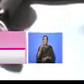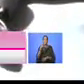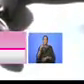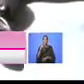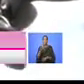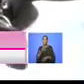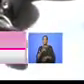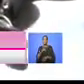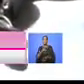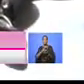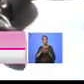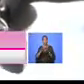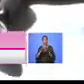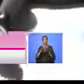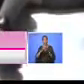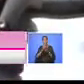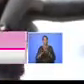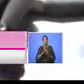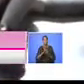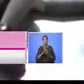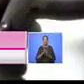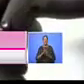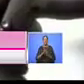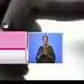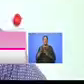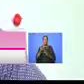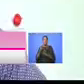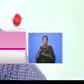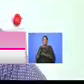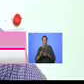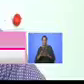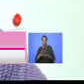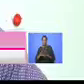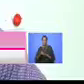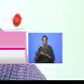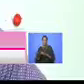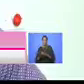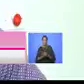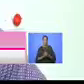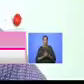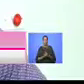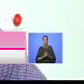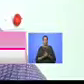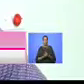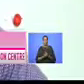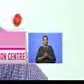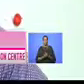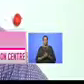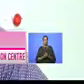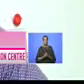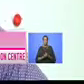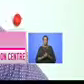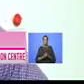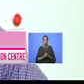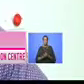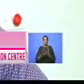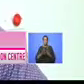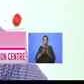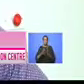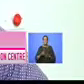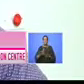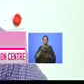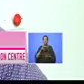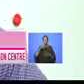an epidemic. And let me quote international statistics. Maybe this will enlighten people, wake people up. It's projected by the World